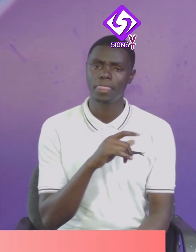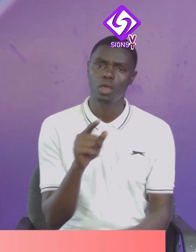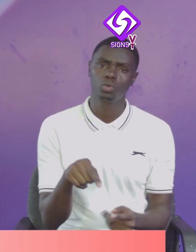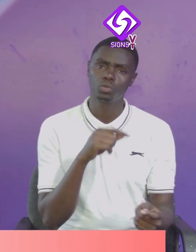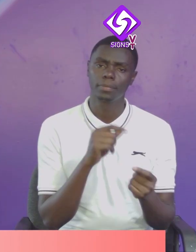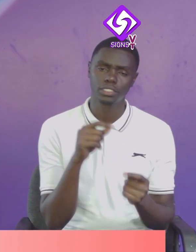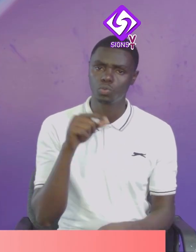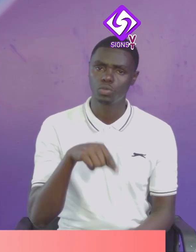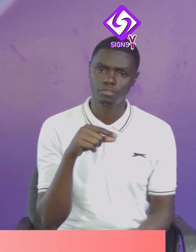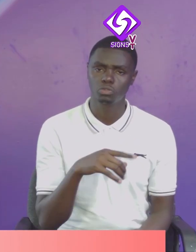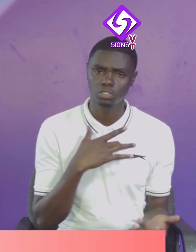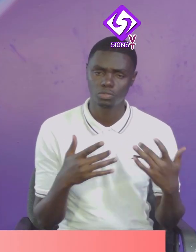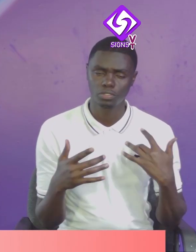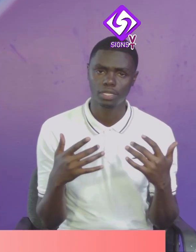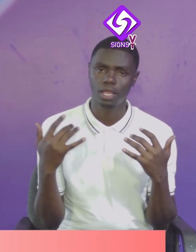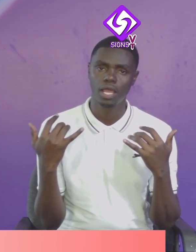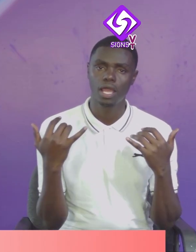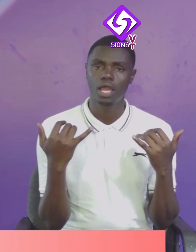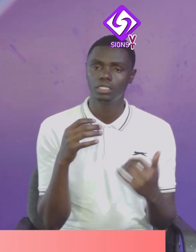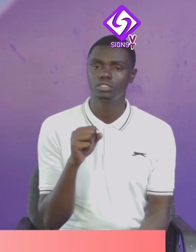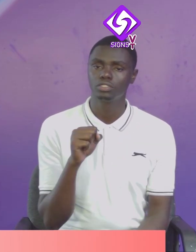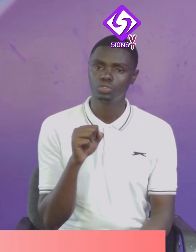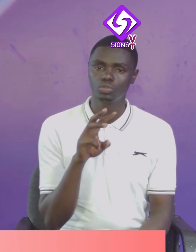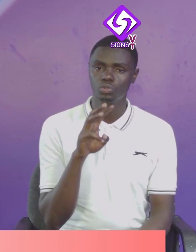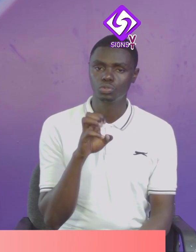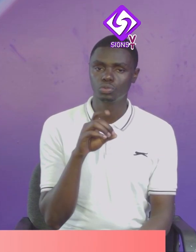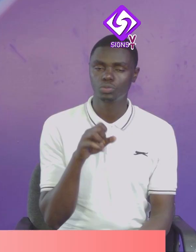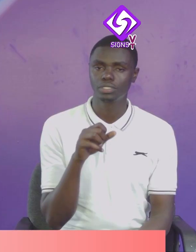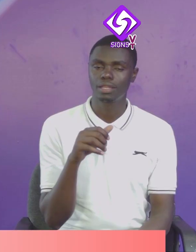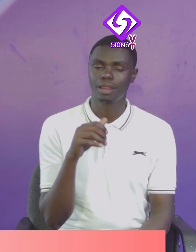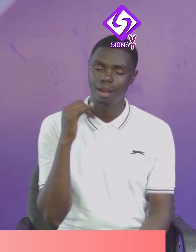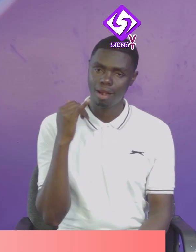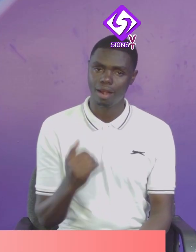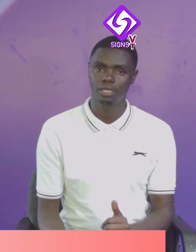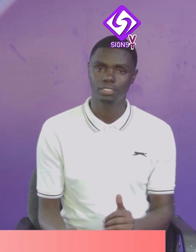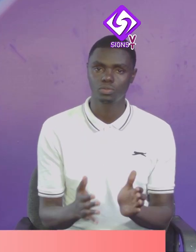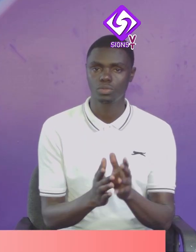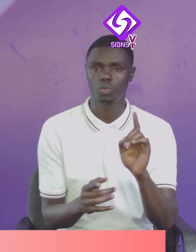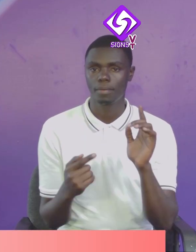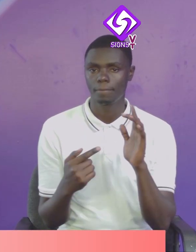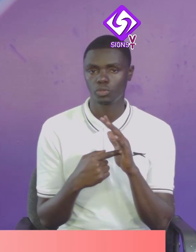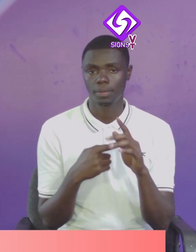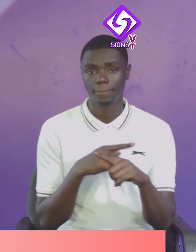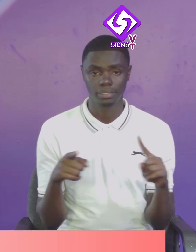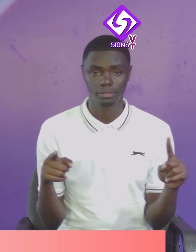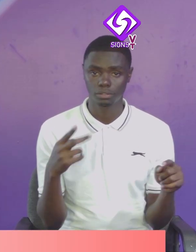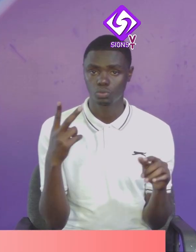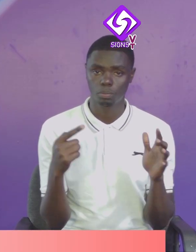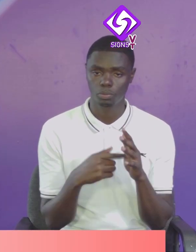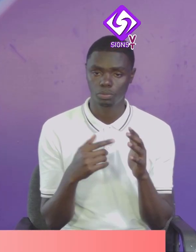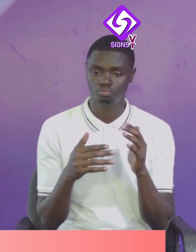qualifications is concerned, Sweden are far out in the table. They are last on the table with a single point, but 2 points